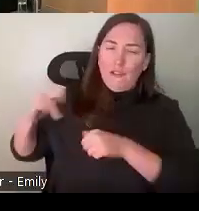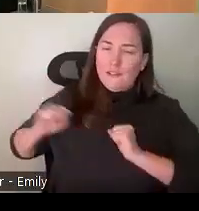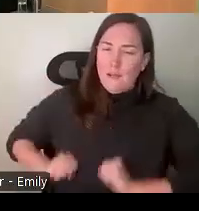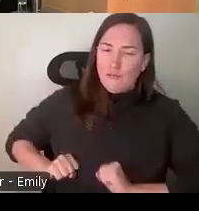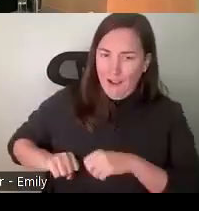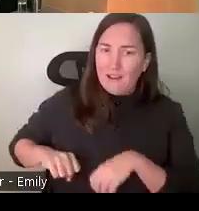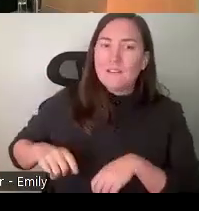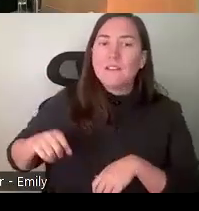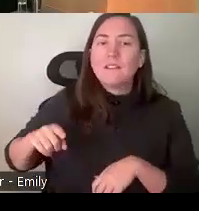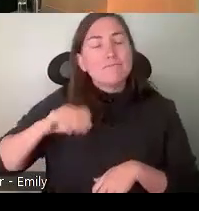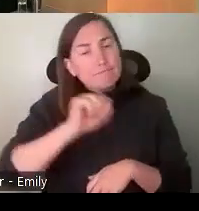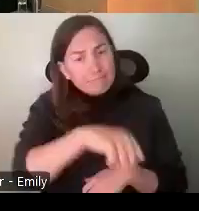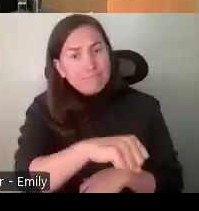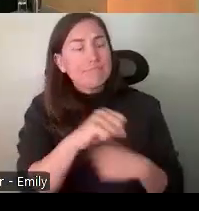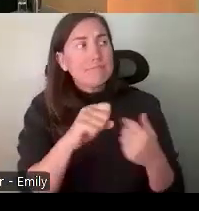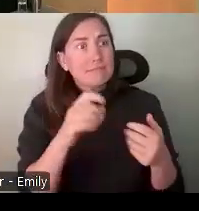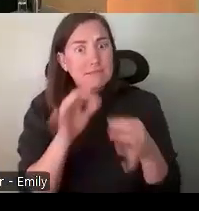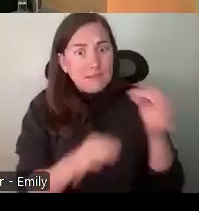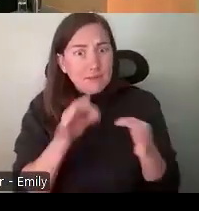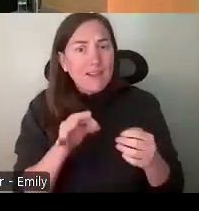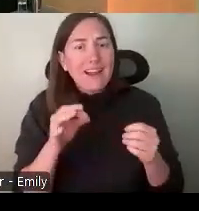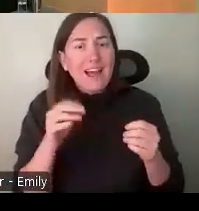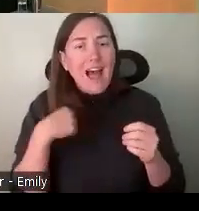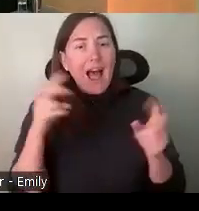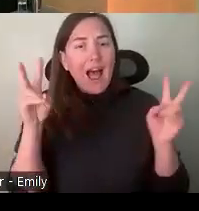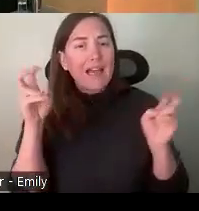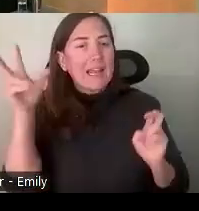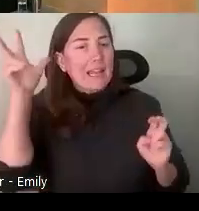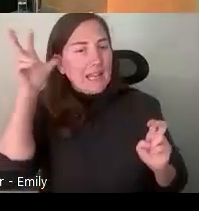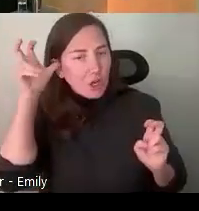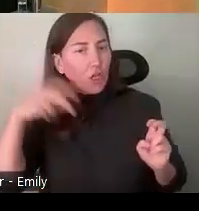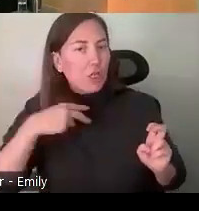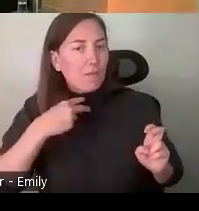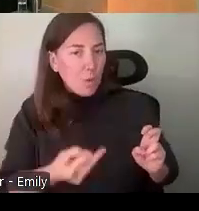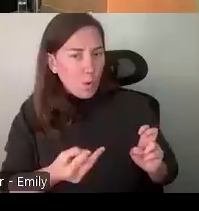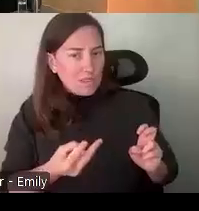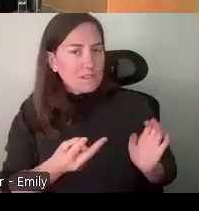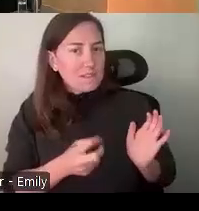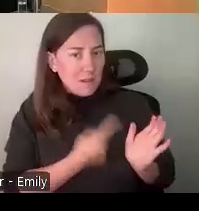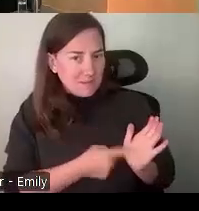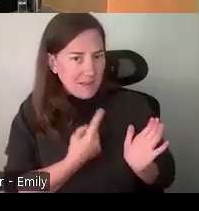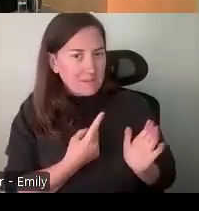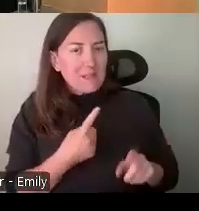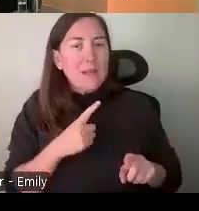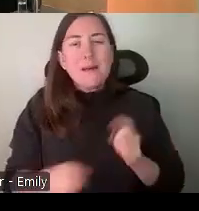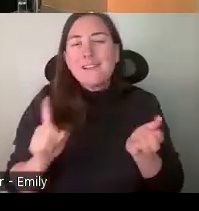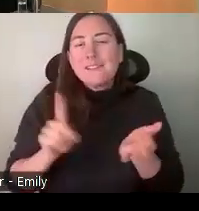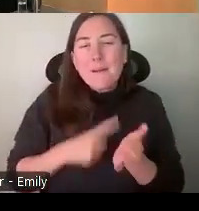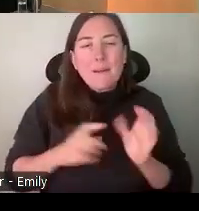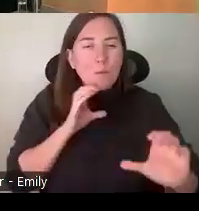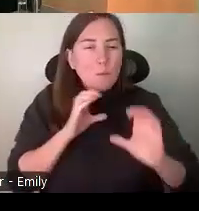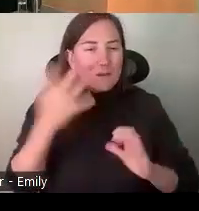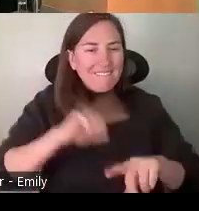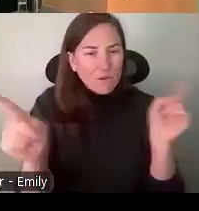he explained that sometimes he literally hears the voices, but other times they're communicating with him